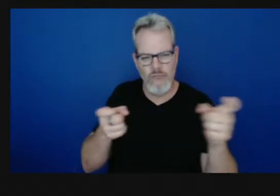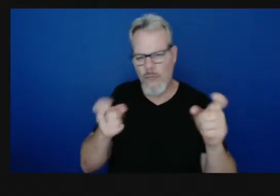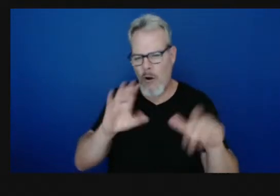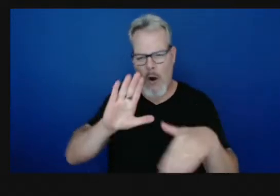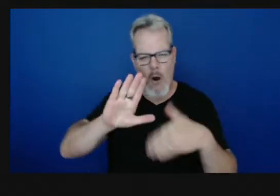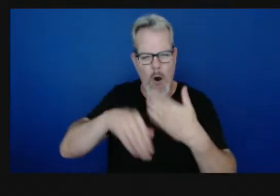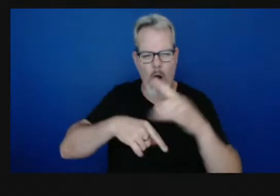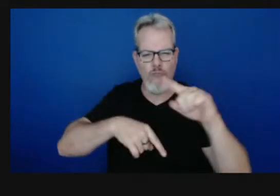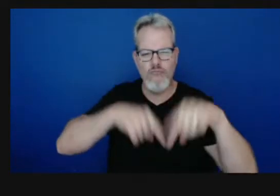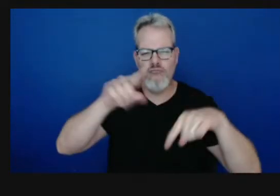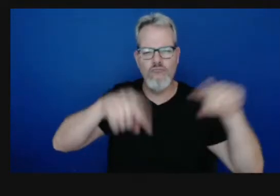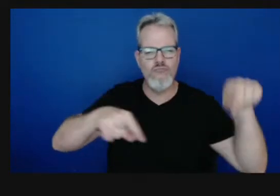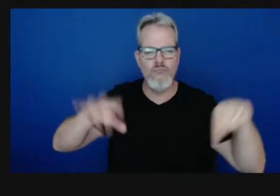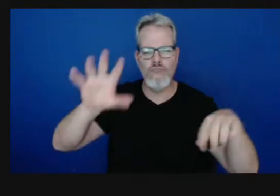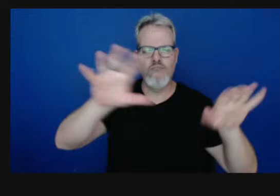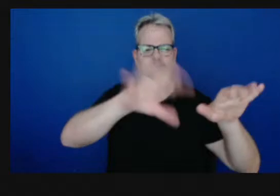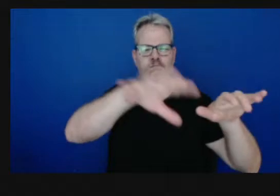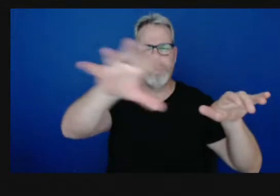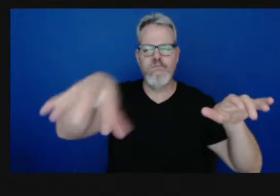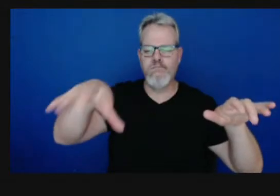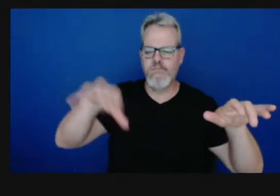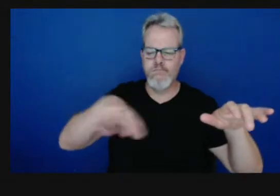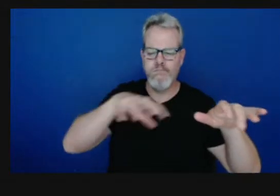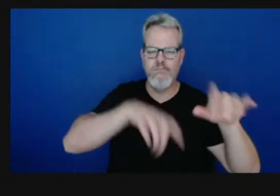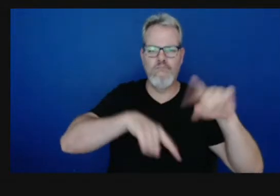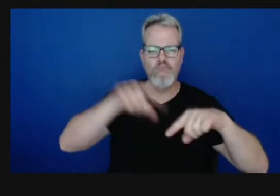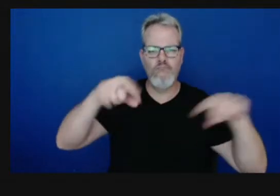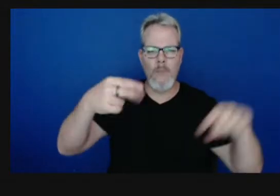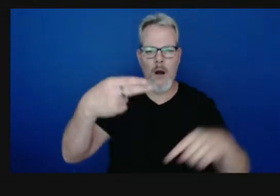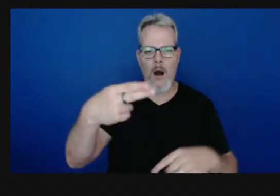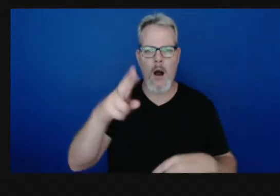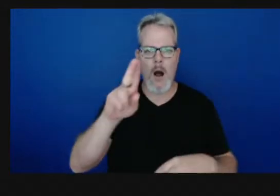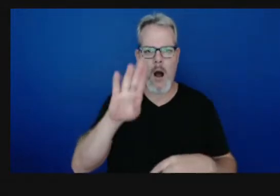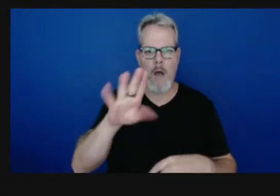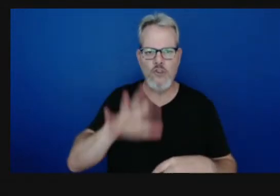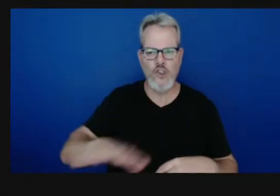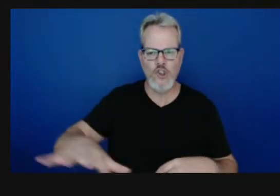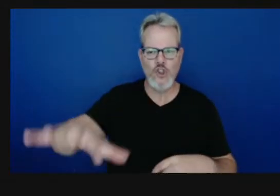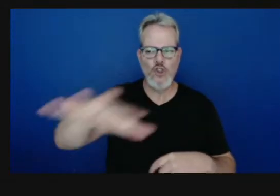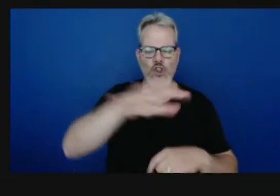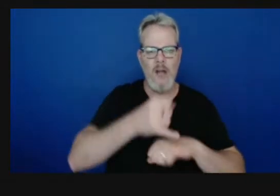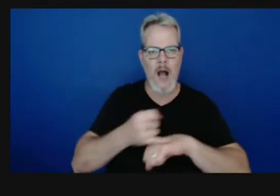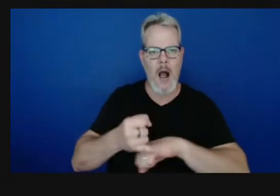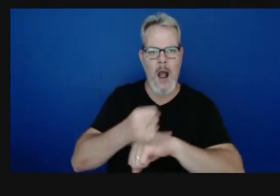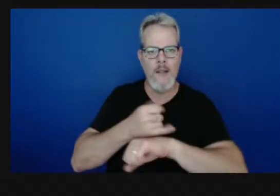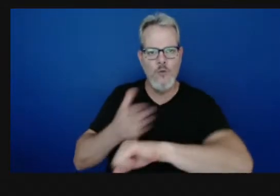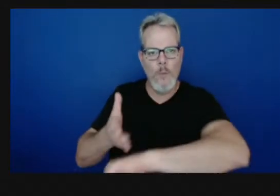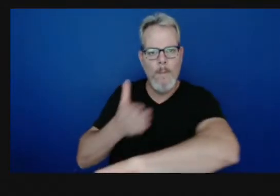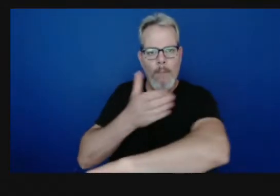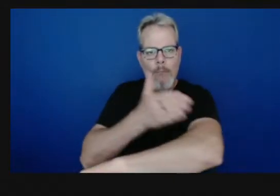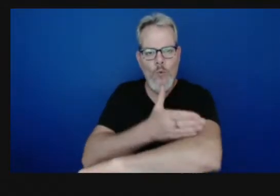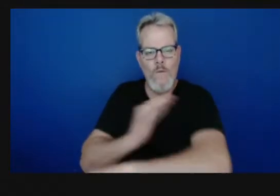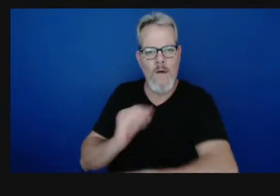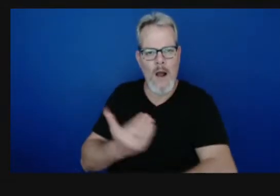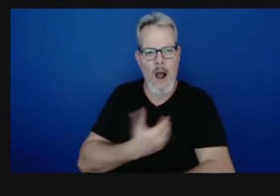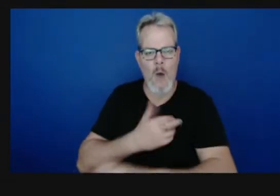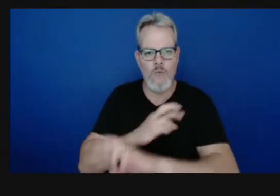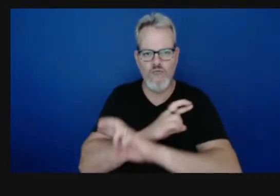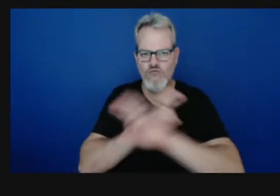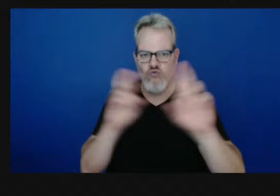Hawaii Island and exercise with civil defense to improve our disaster response, preparedness, and recovery